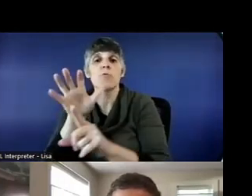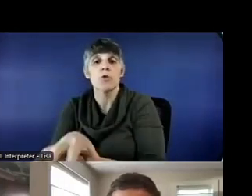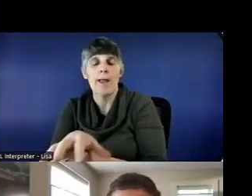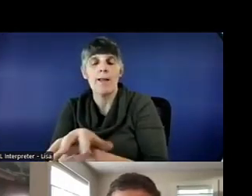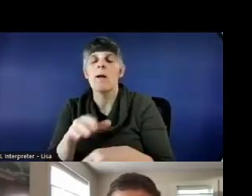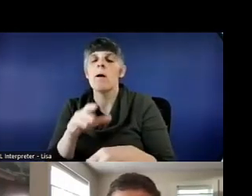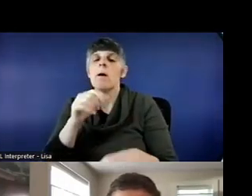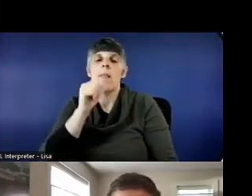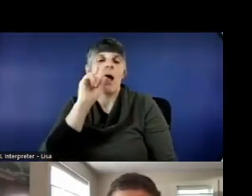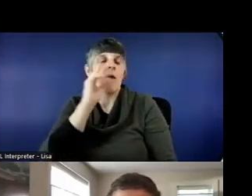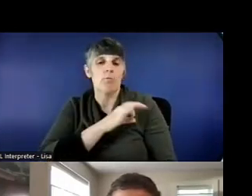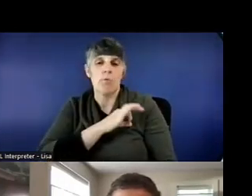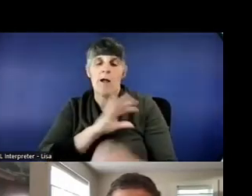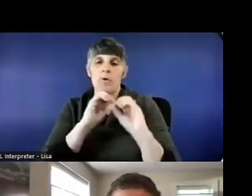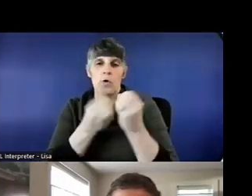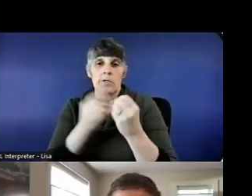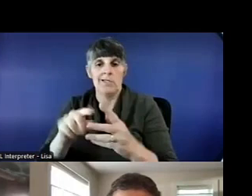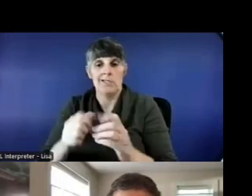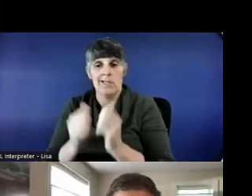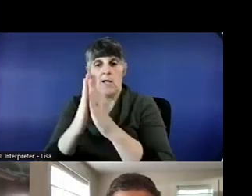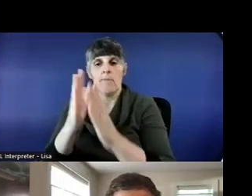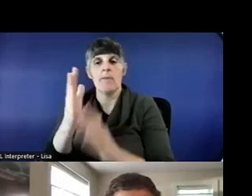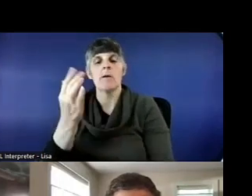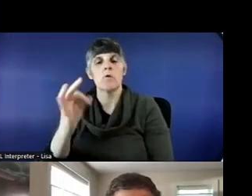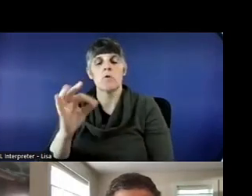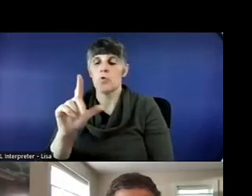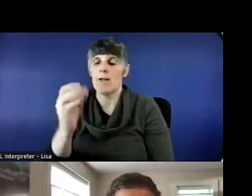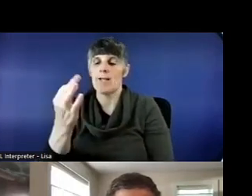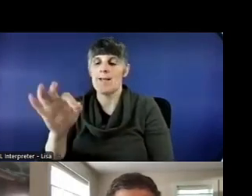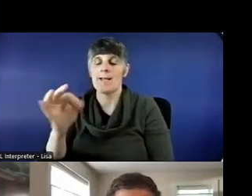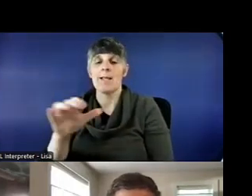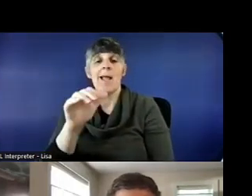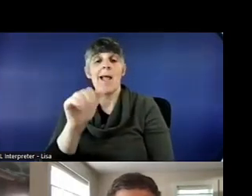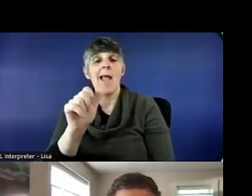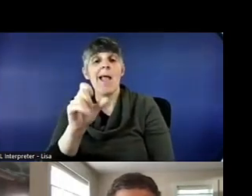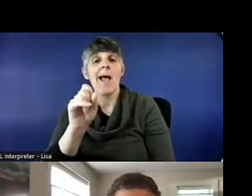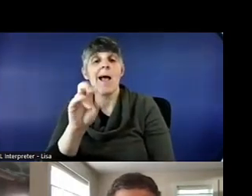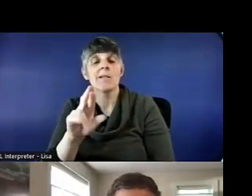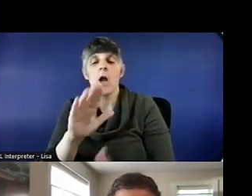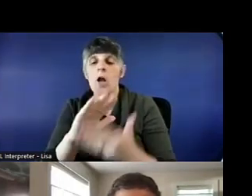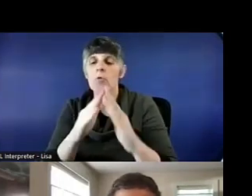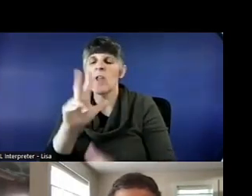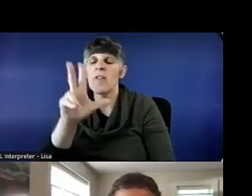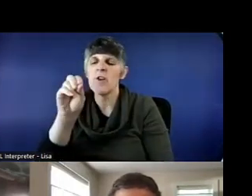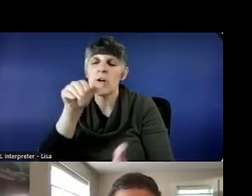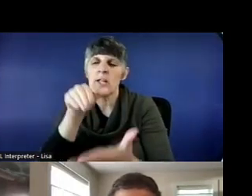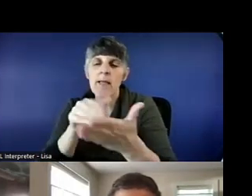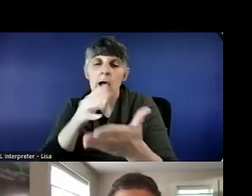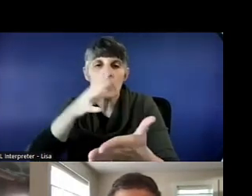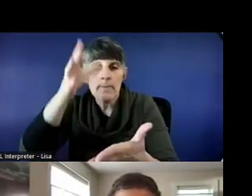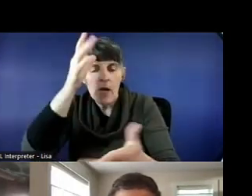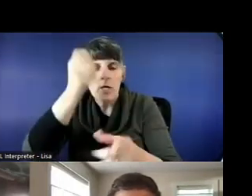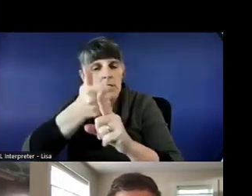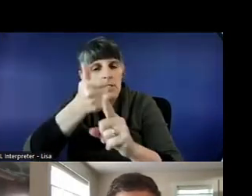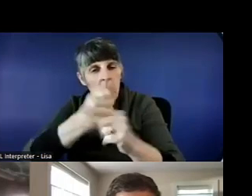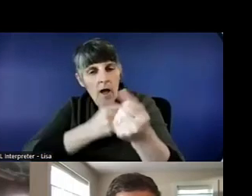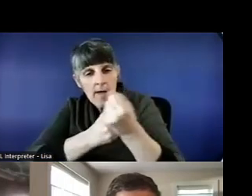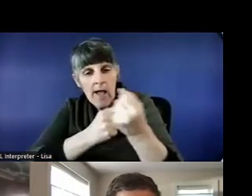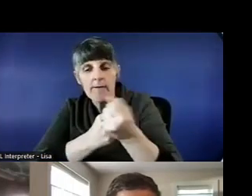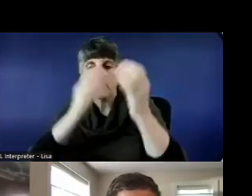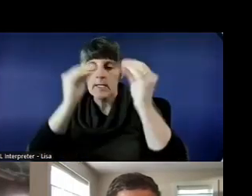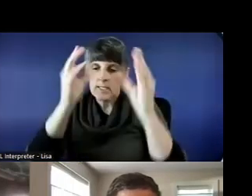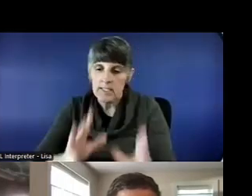in 2019. AASR is a community of over 30,000 parents, self-advocates, teachers, and